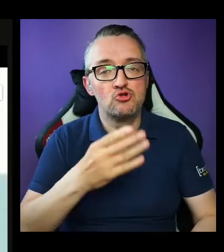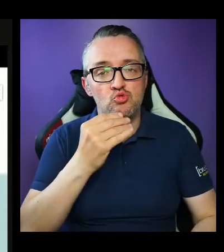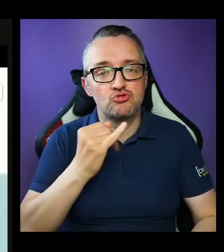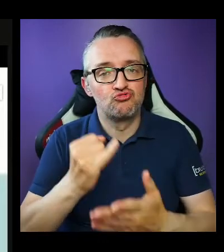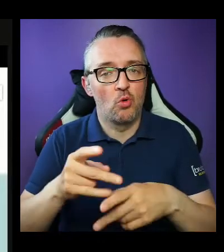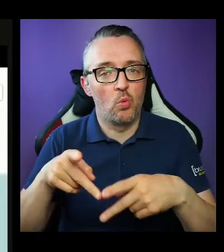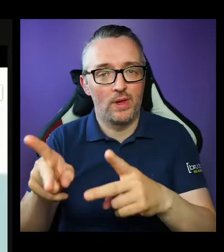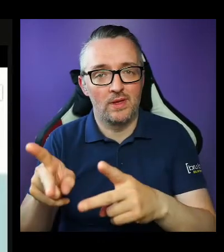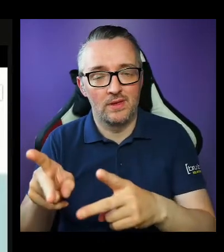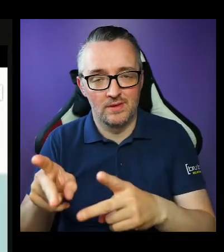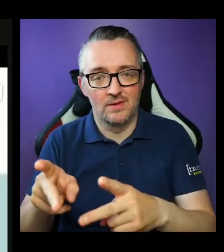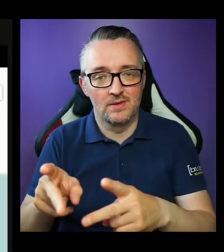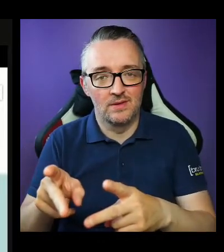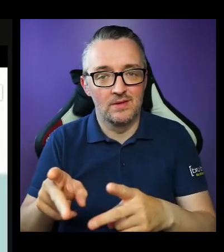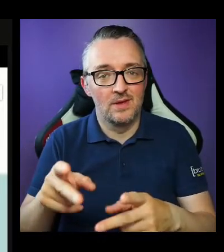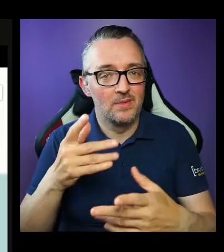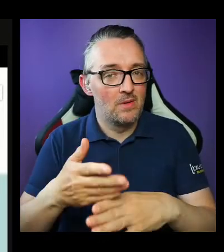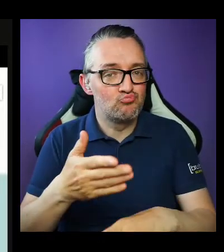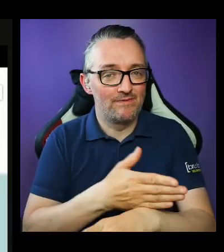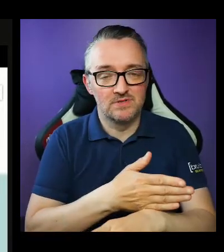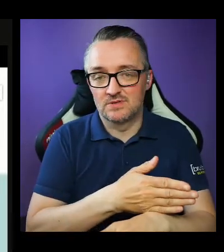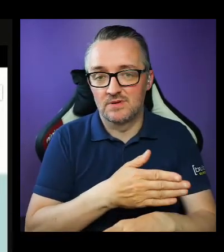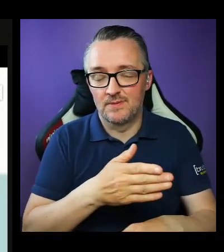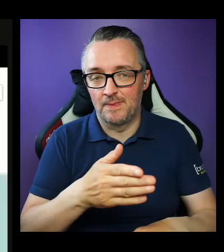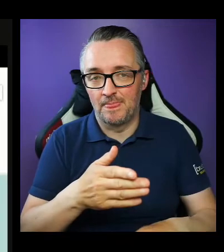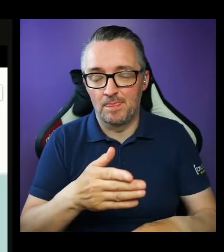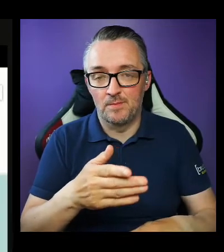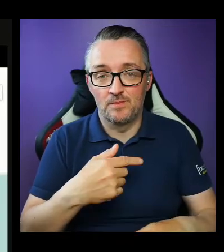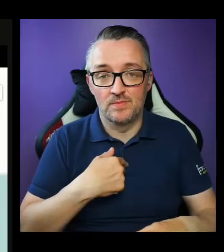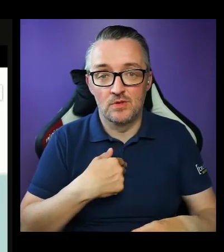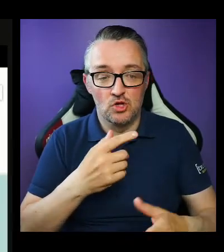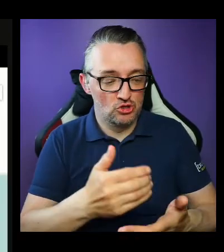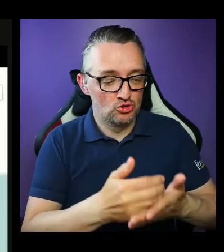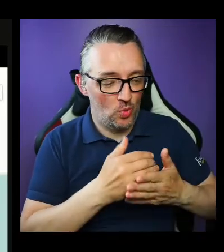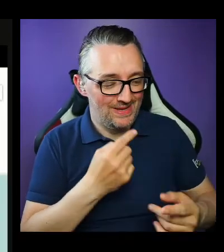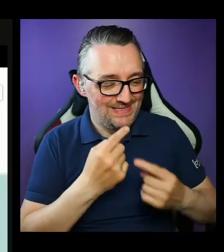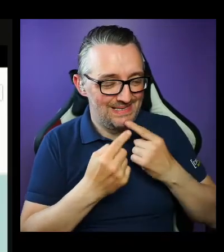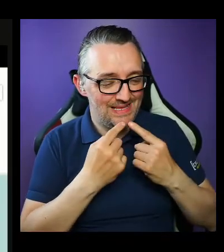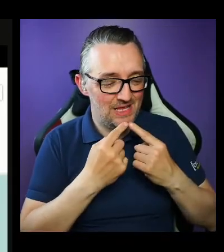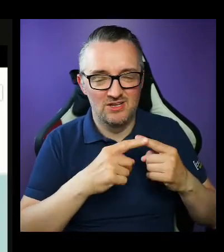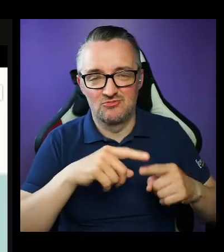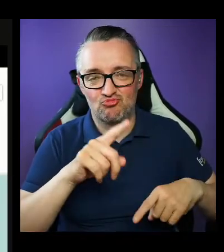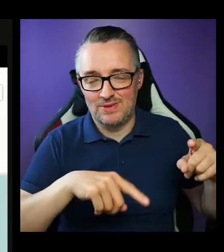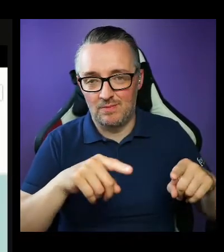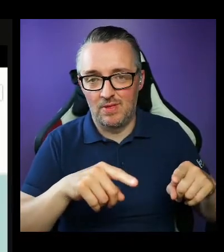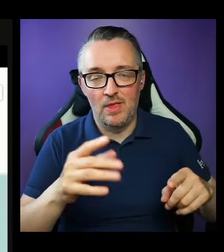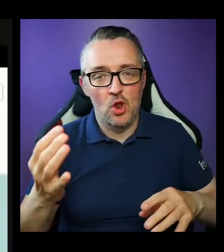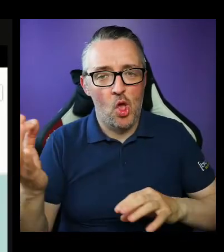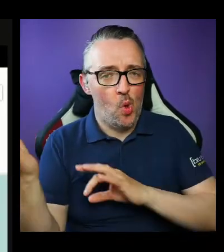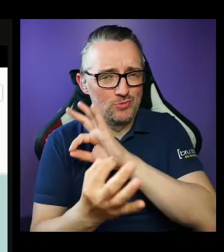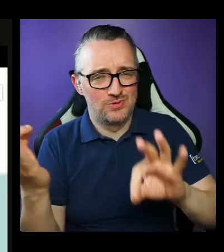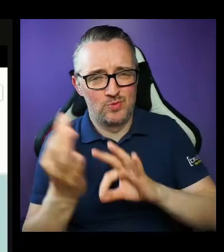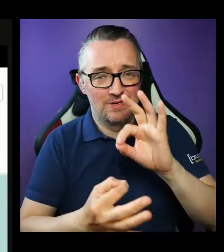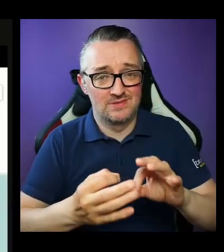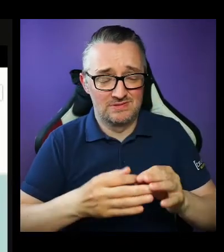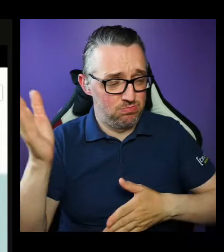correctly. And as I showed you previously in the example where we were just storing data randomly and then our queries were all